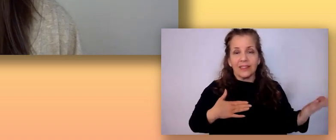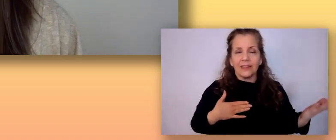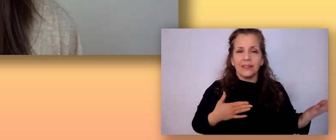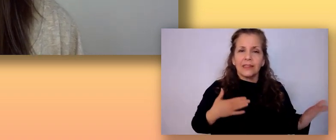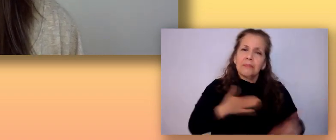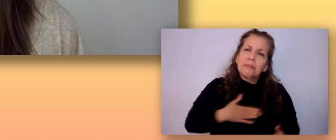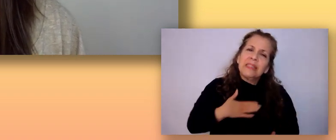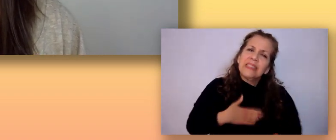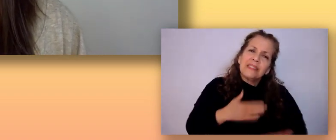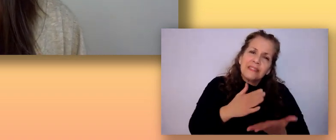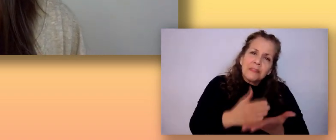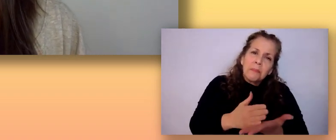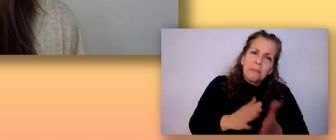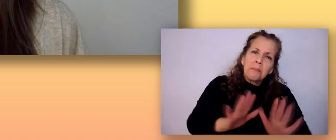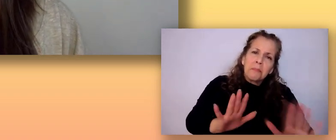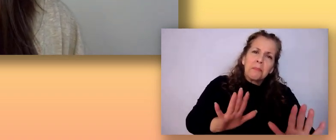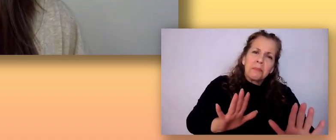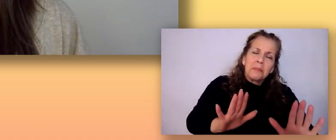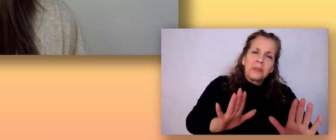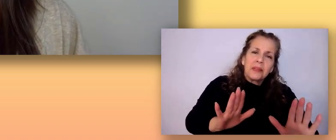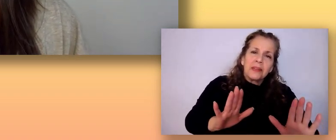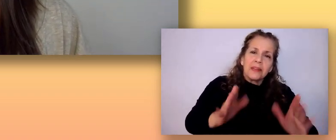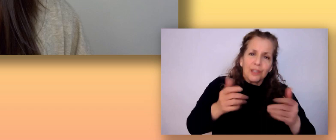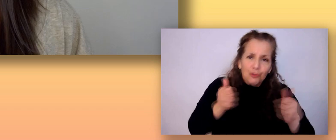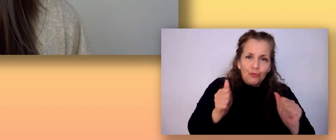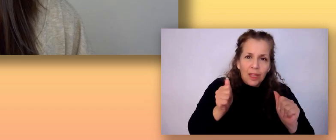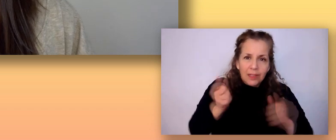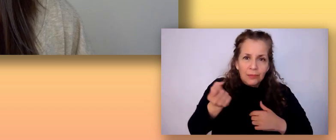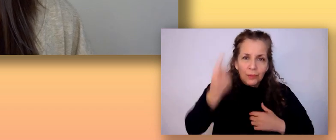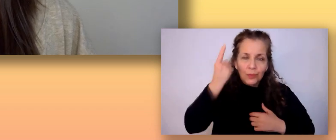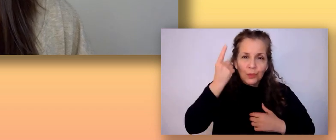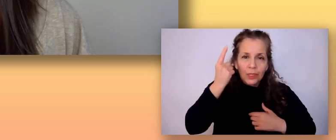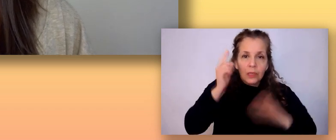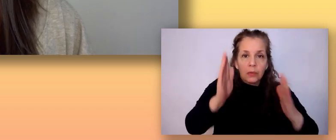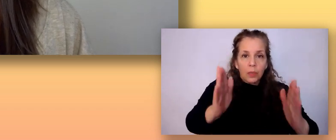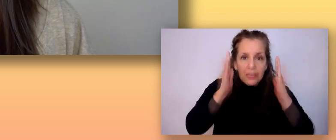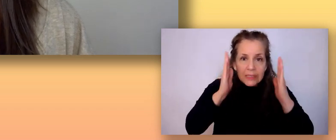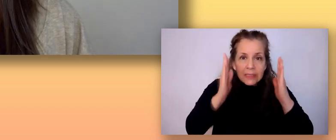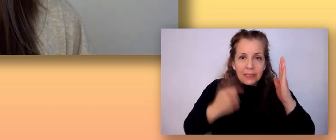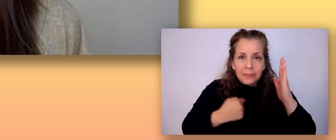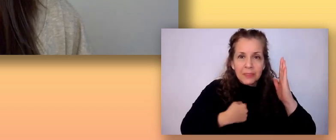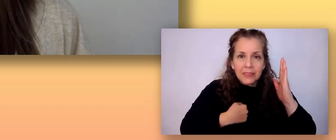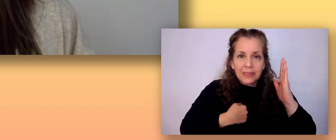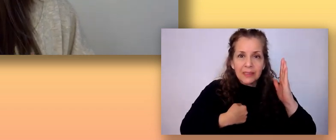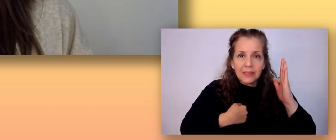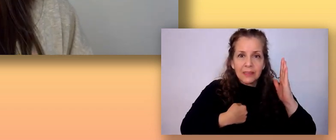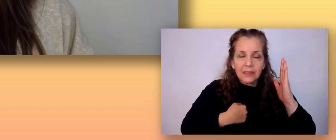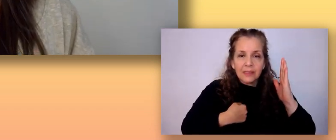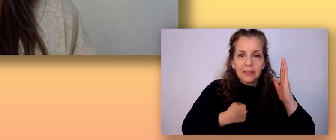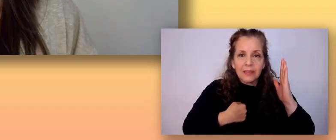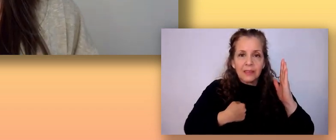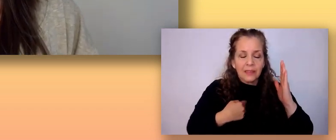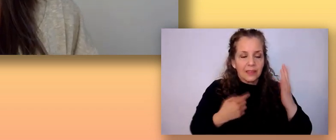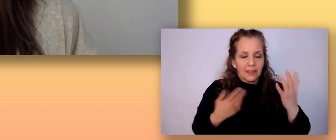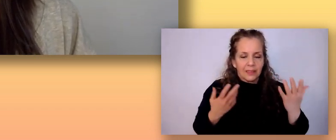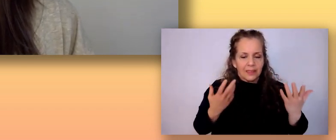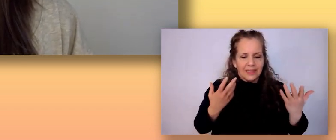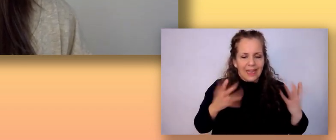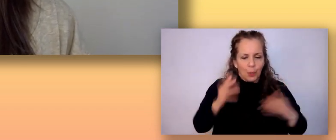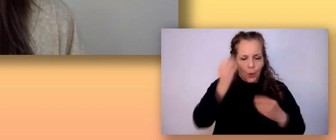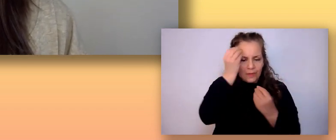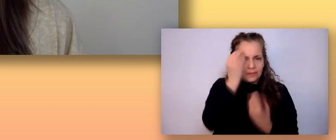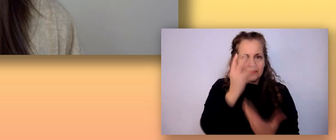hear my voice. Are you listening to me? I don't know if this will